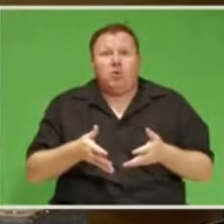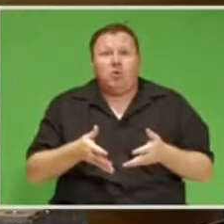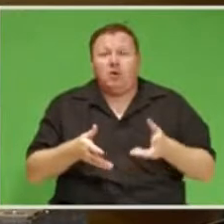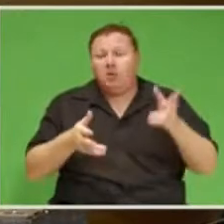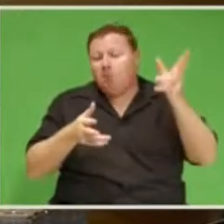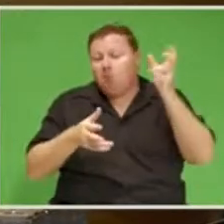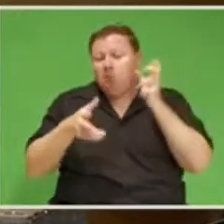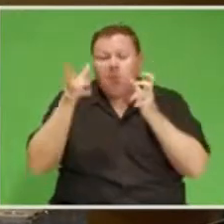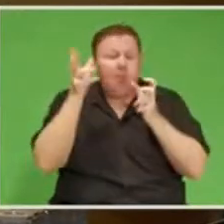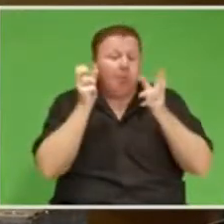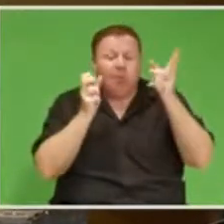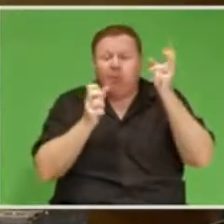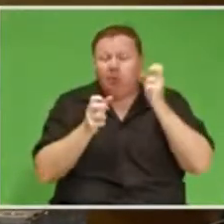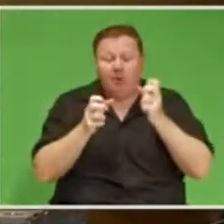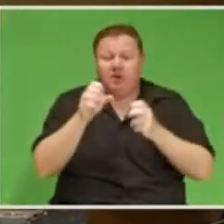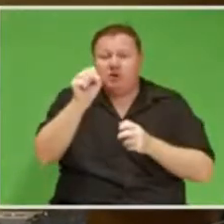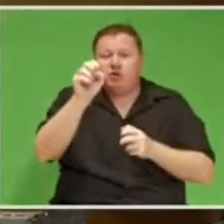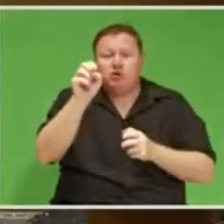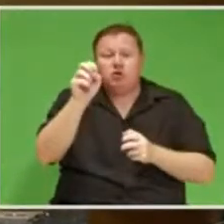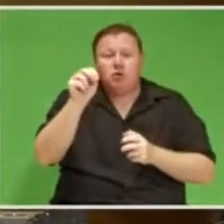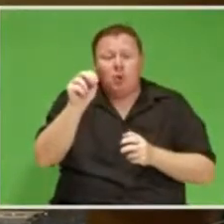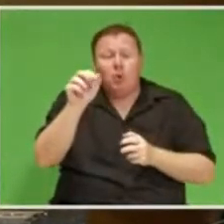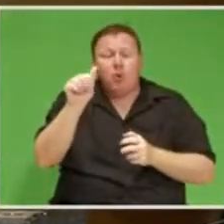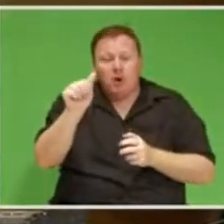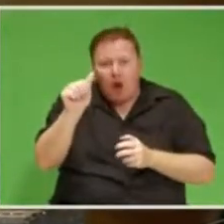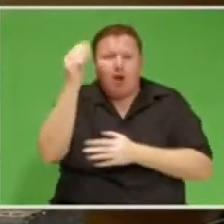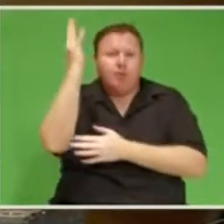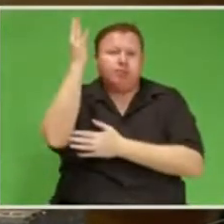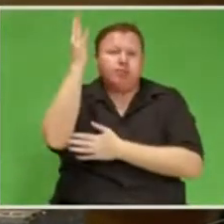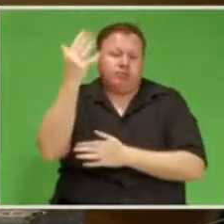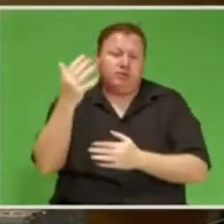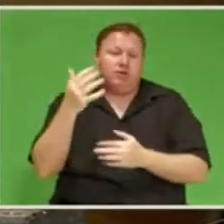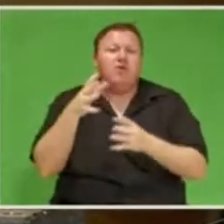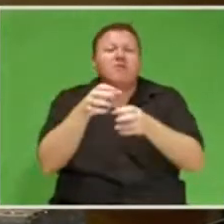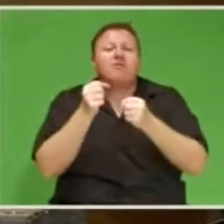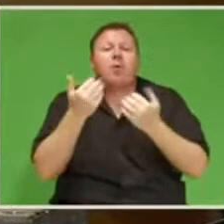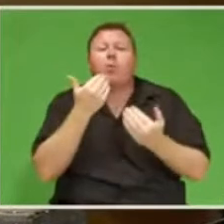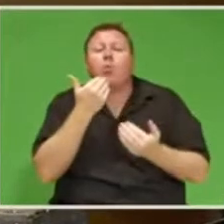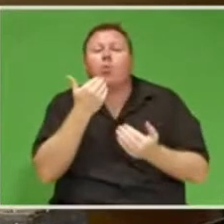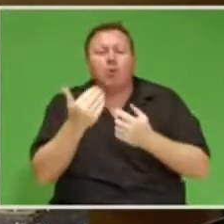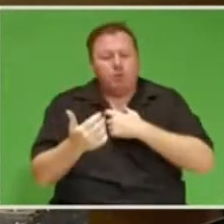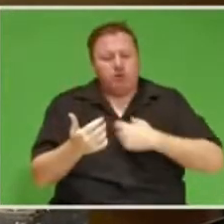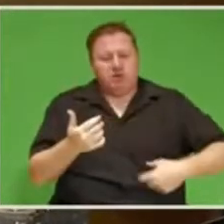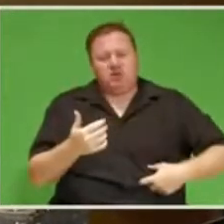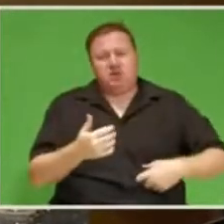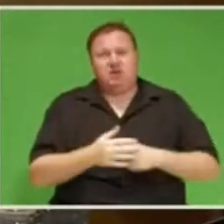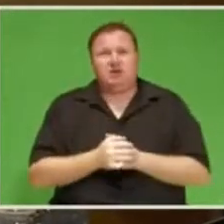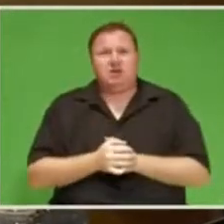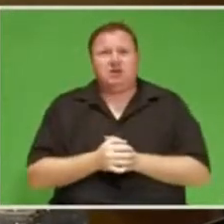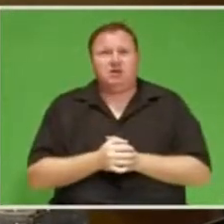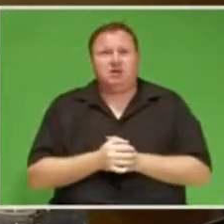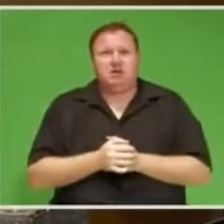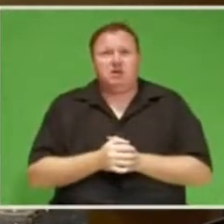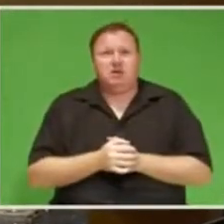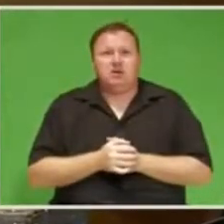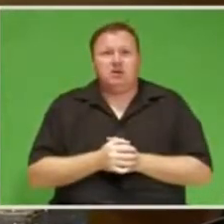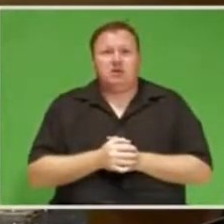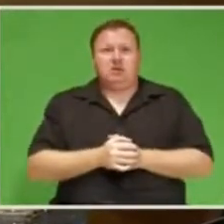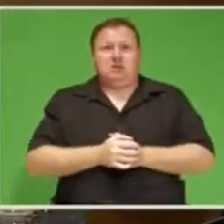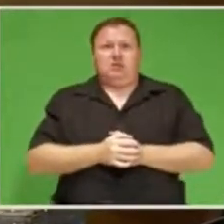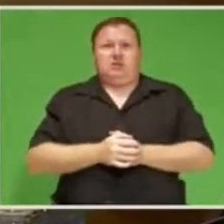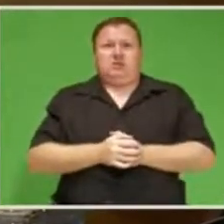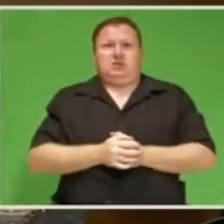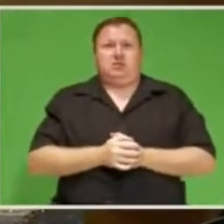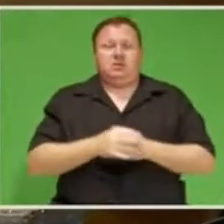address from the President. Please, Honorable Member, now that I have raised